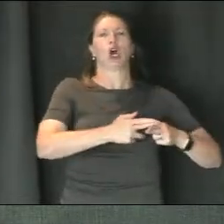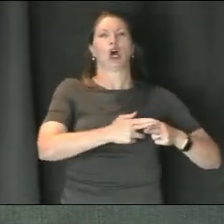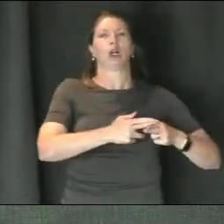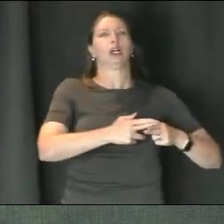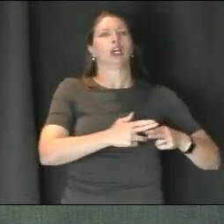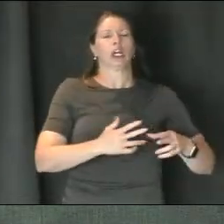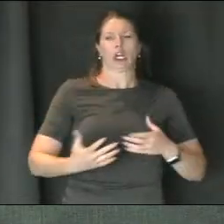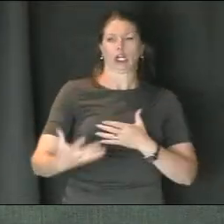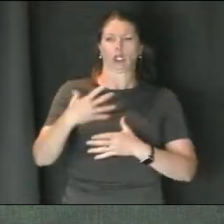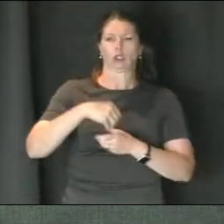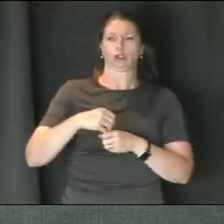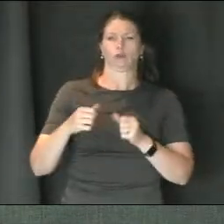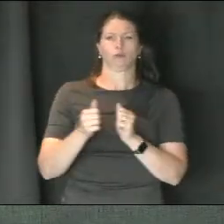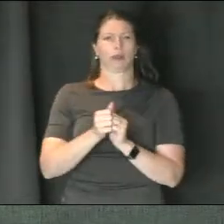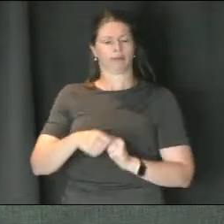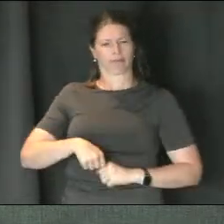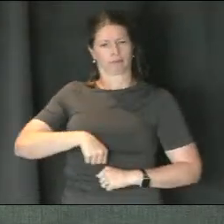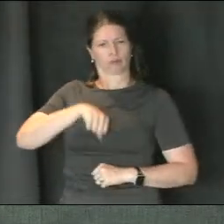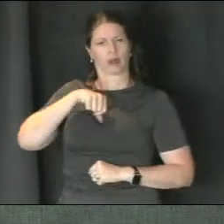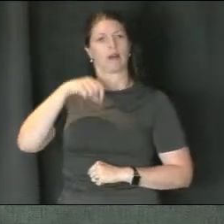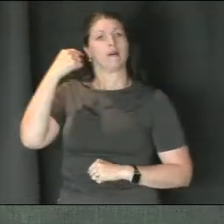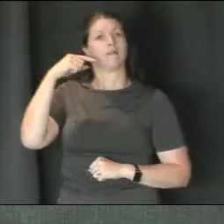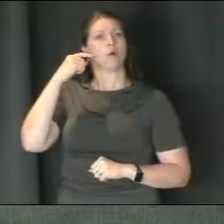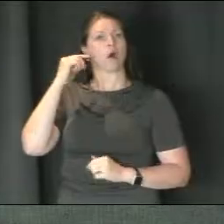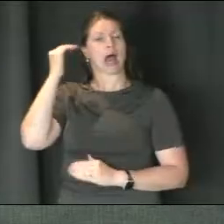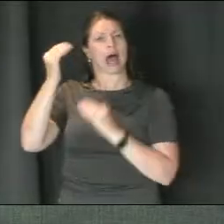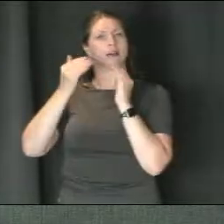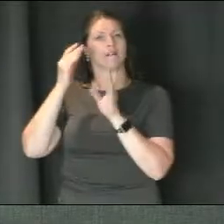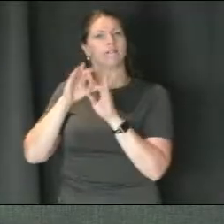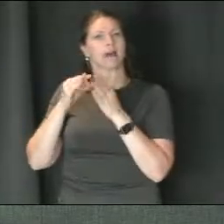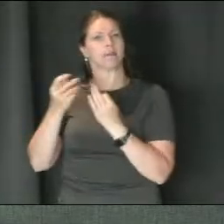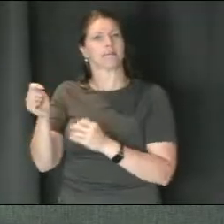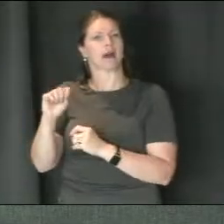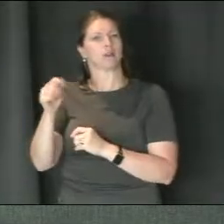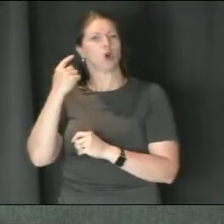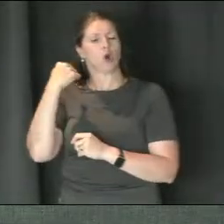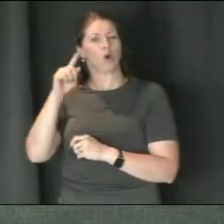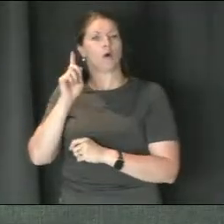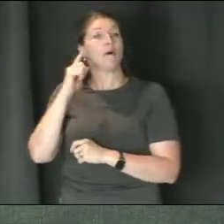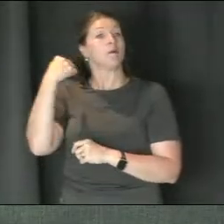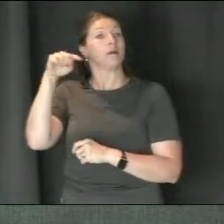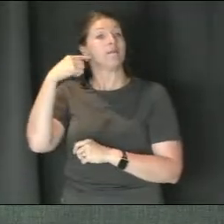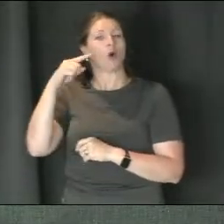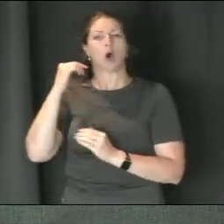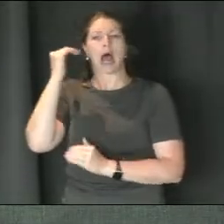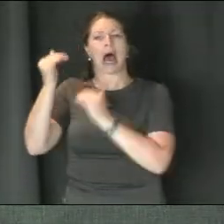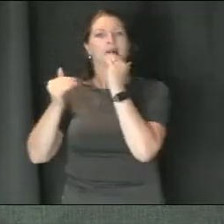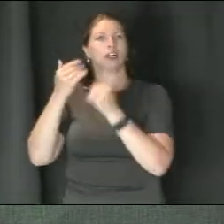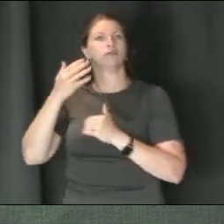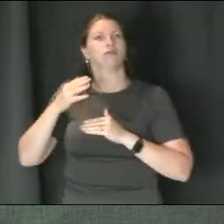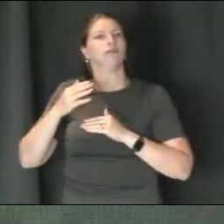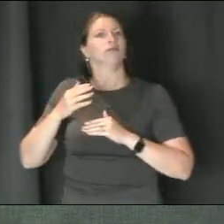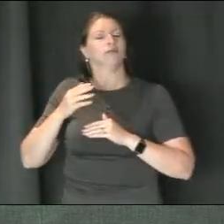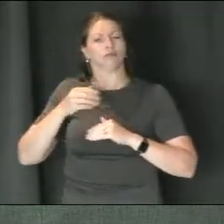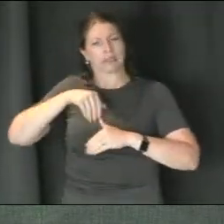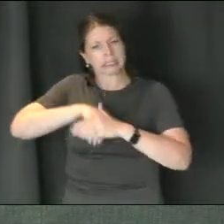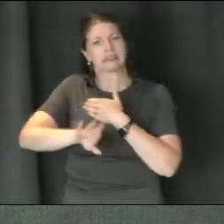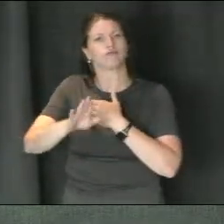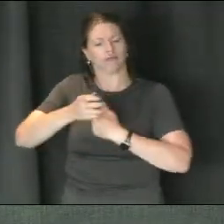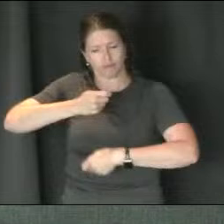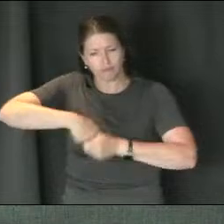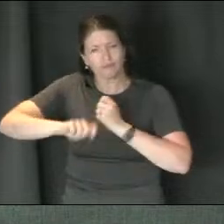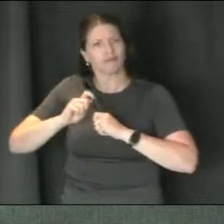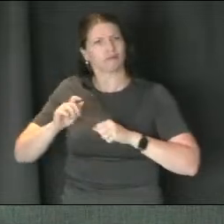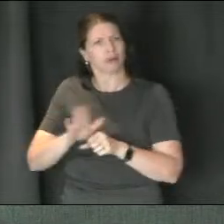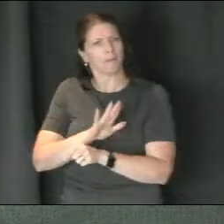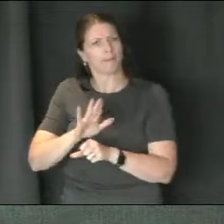washrooms equipped with powered adult change tables. Dennis and Roxann continue to educate and to bring about positive and diverse changes for persons